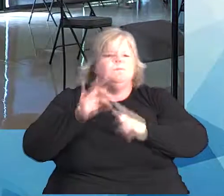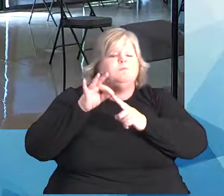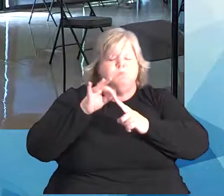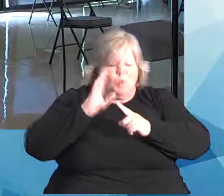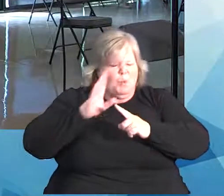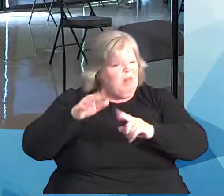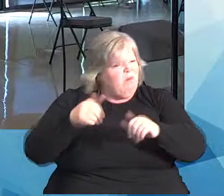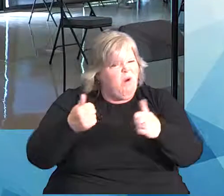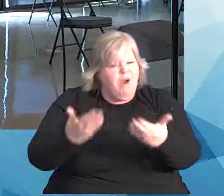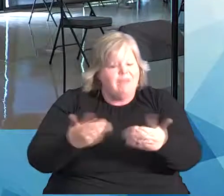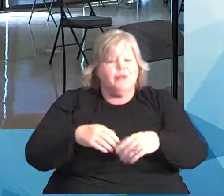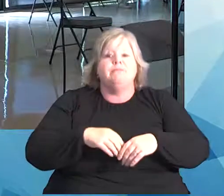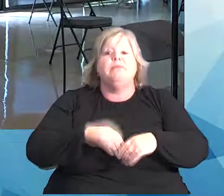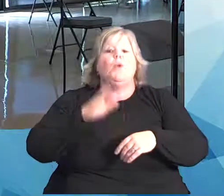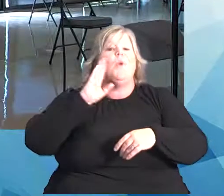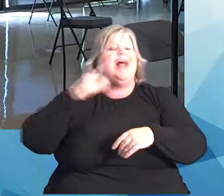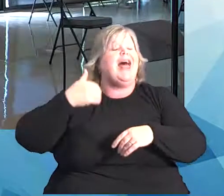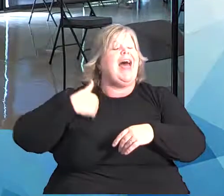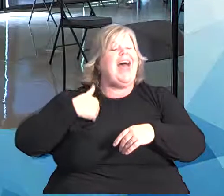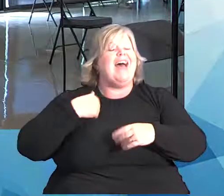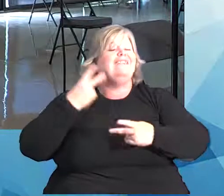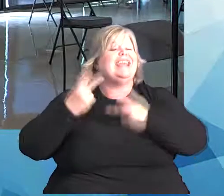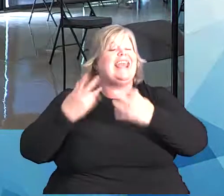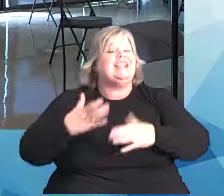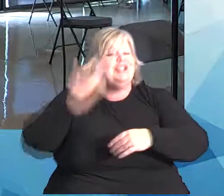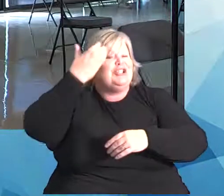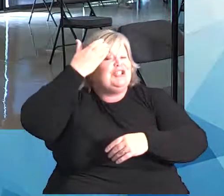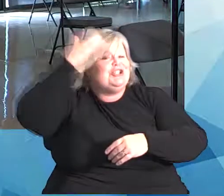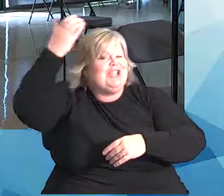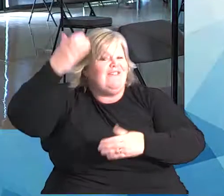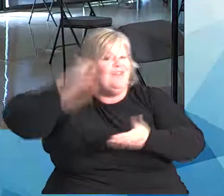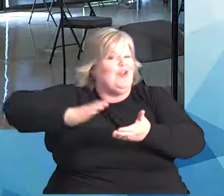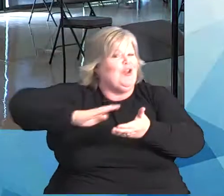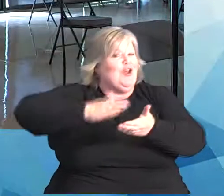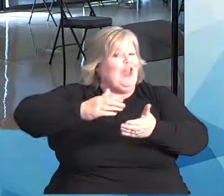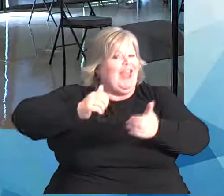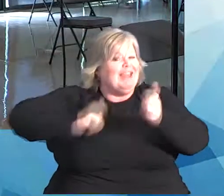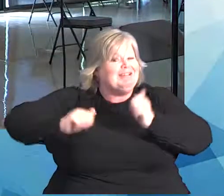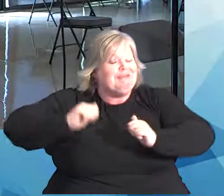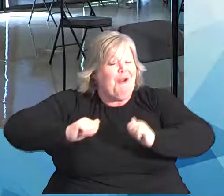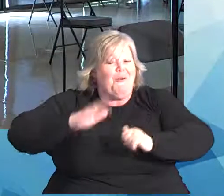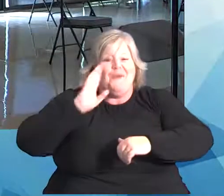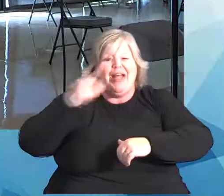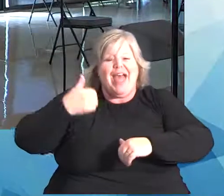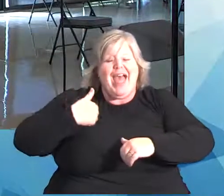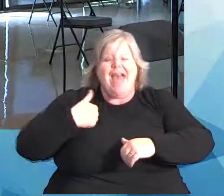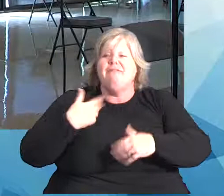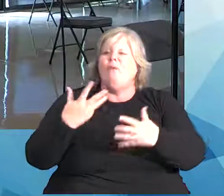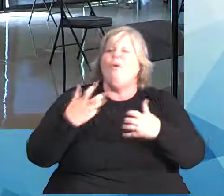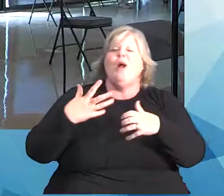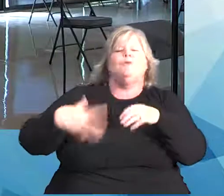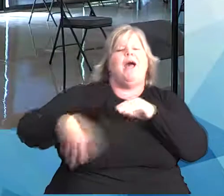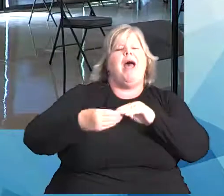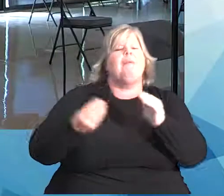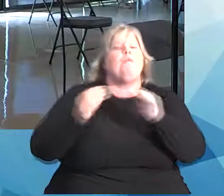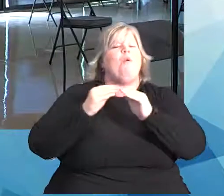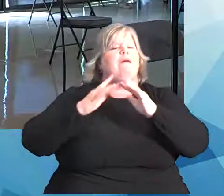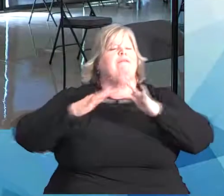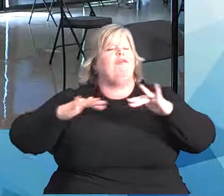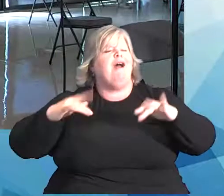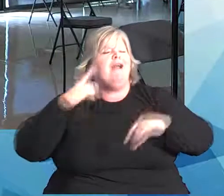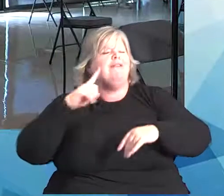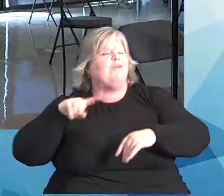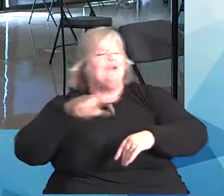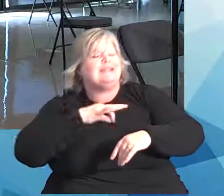chef exhibition cooking and sampling programs. We plan on increasing food quality and adding more variety for your students and